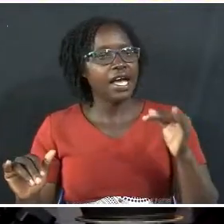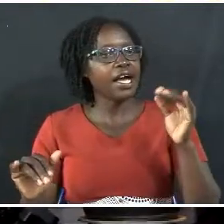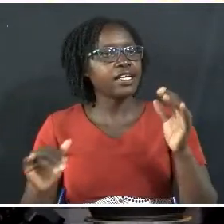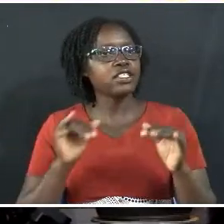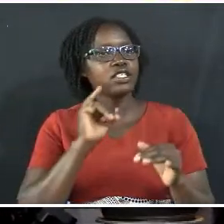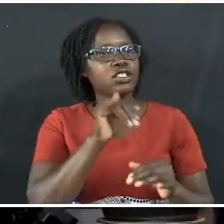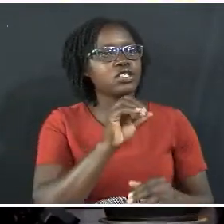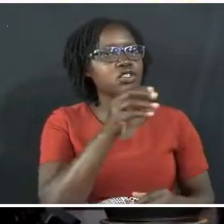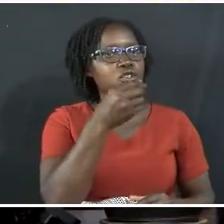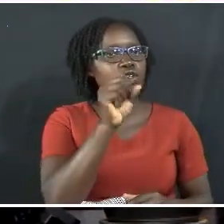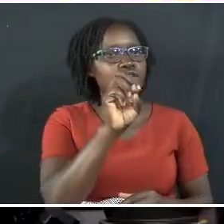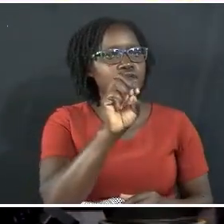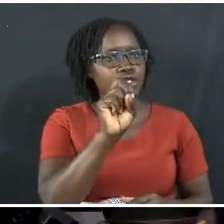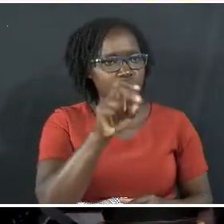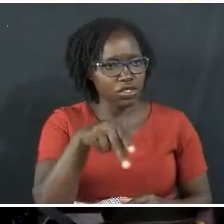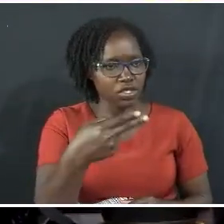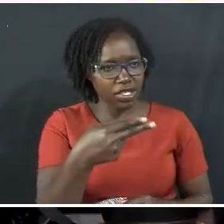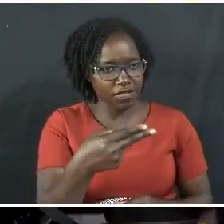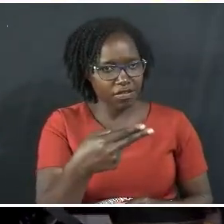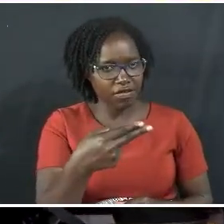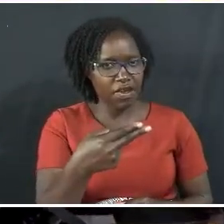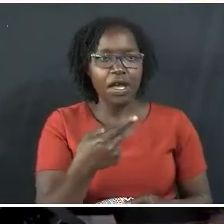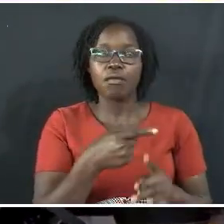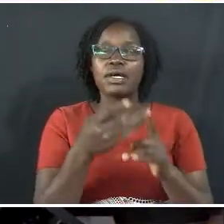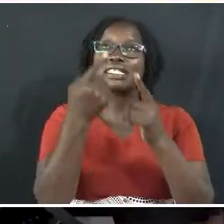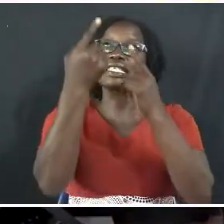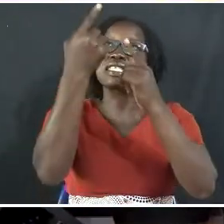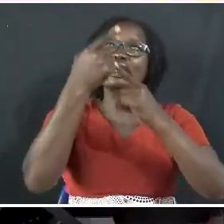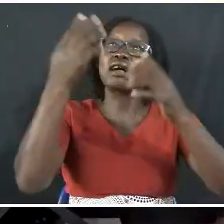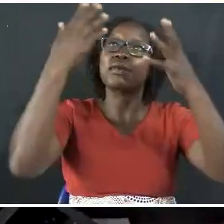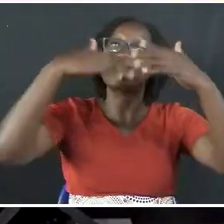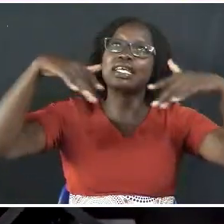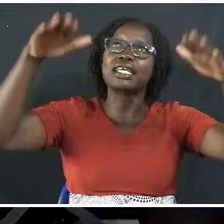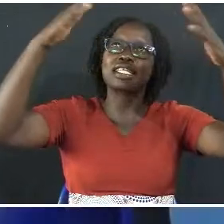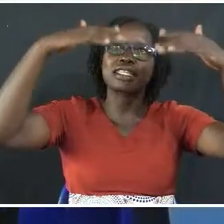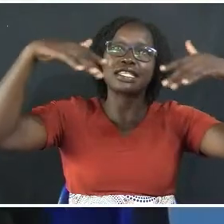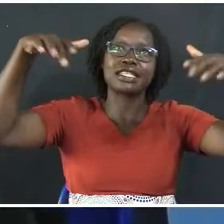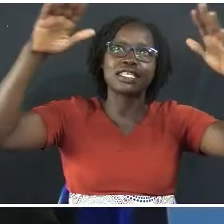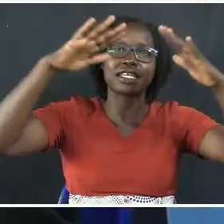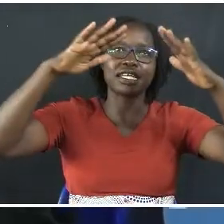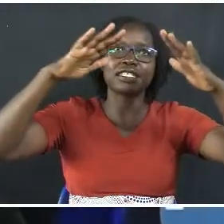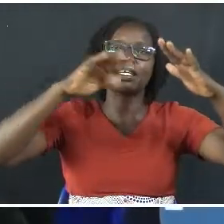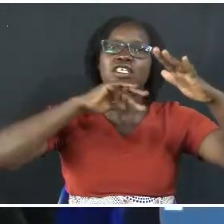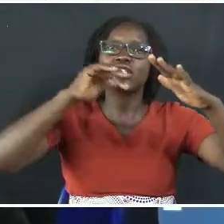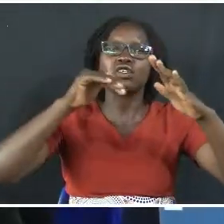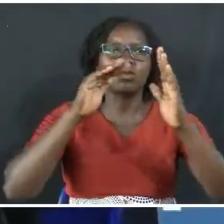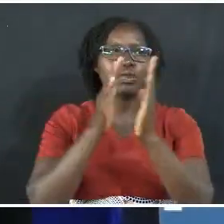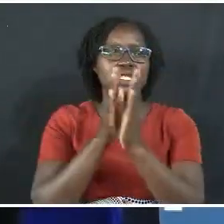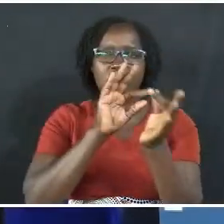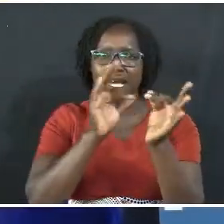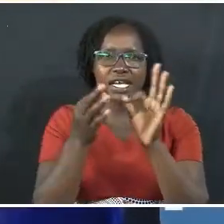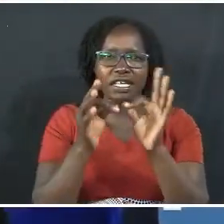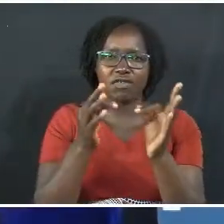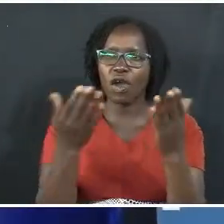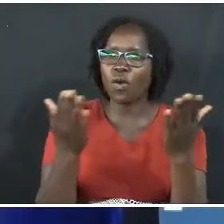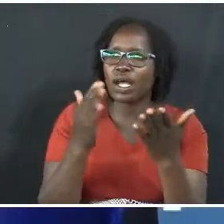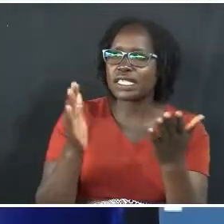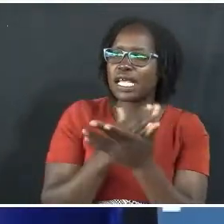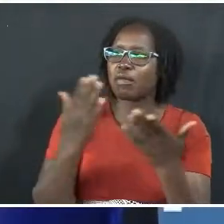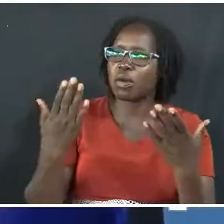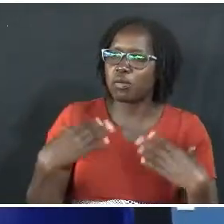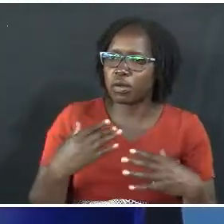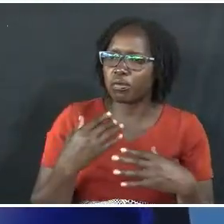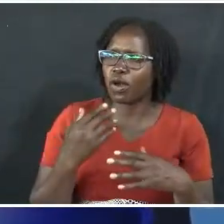Joseph. He's coming in the clouds. And it's not going to be an affair where some